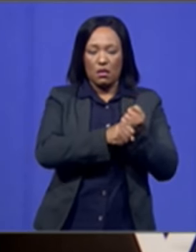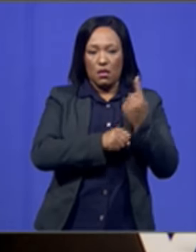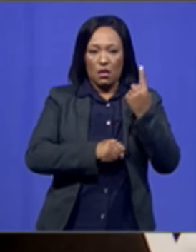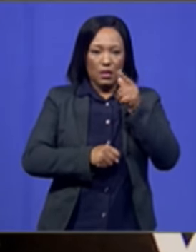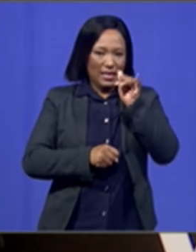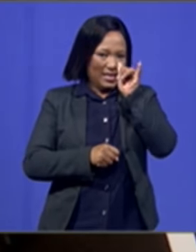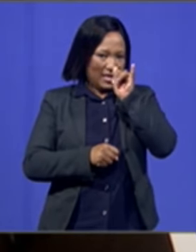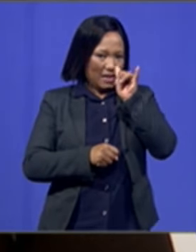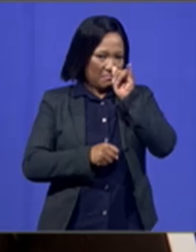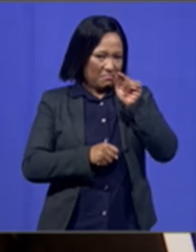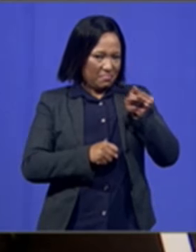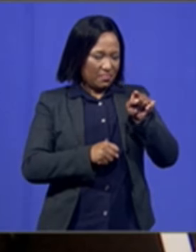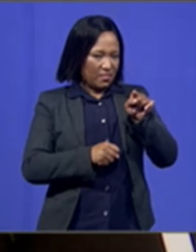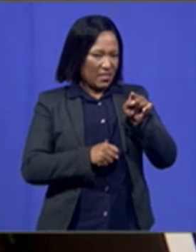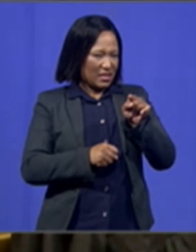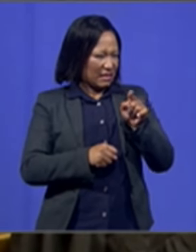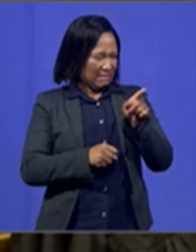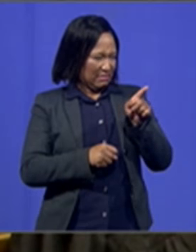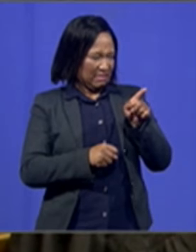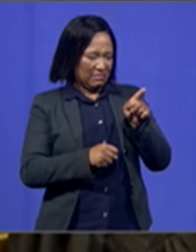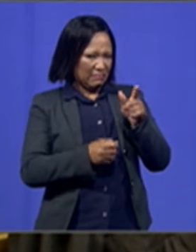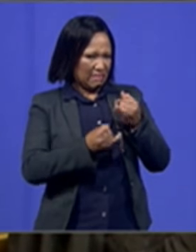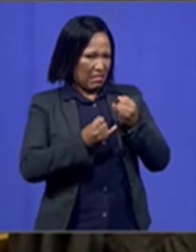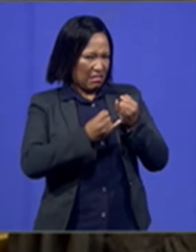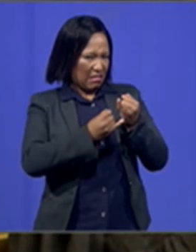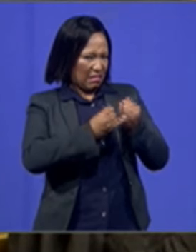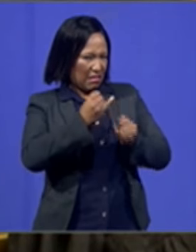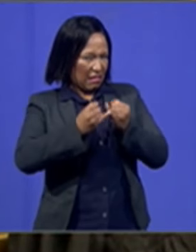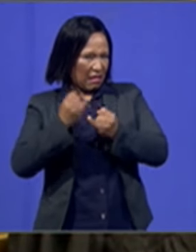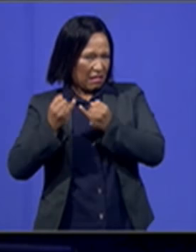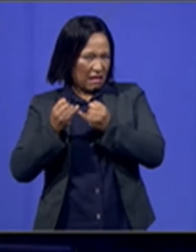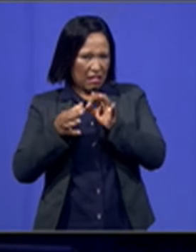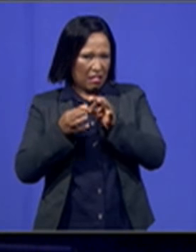that there are a lot of errors and there are no linkages.